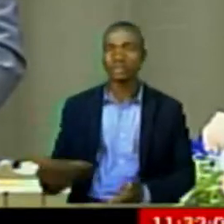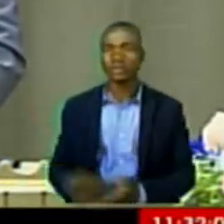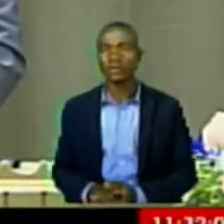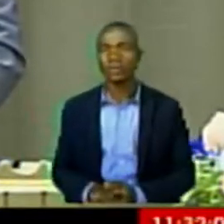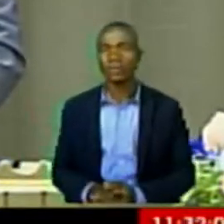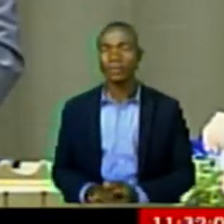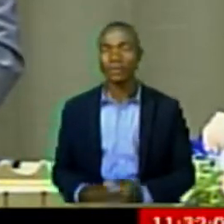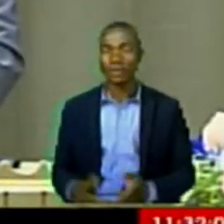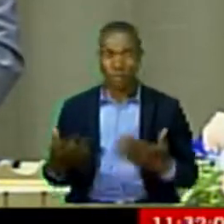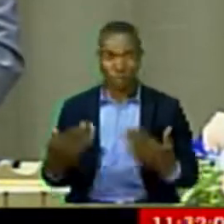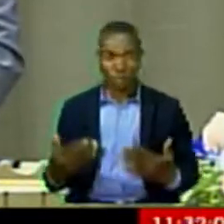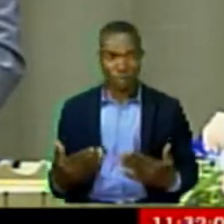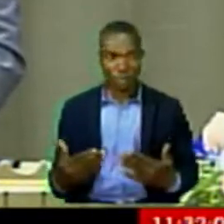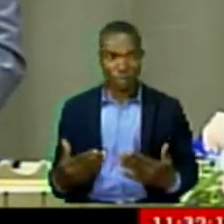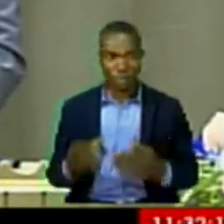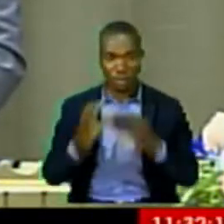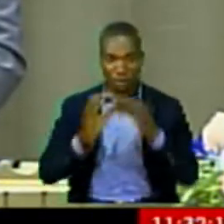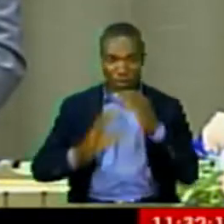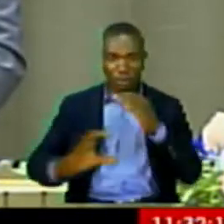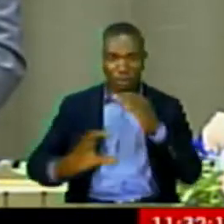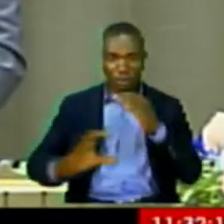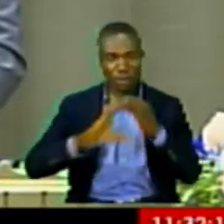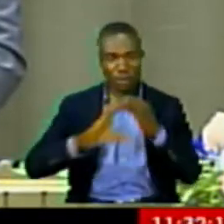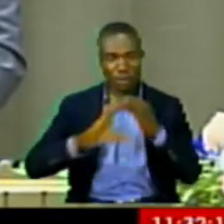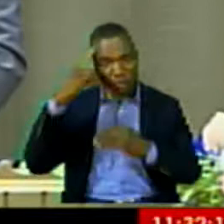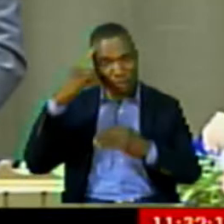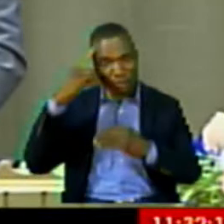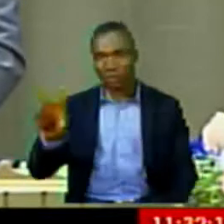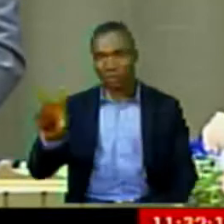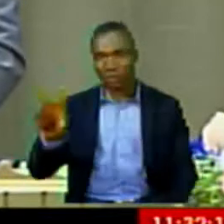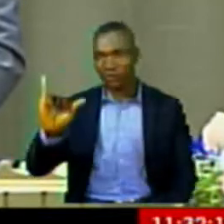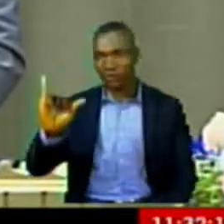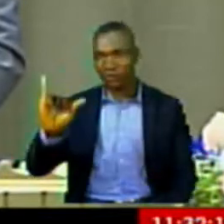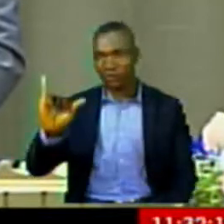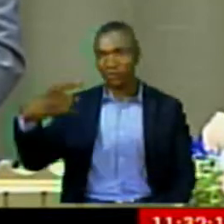It's better, the assurance, to buy the assurance because it's according to everyone.